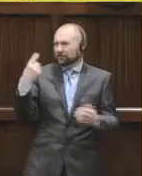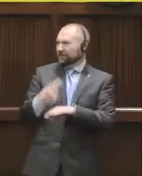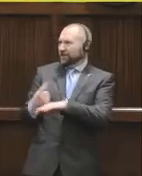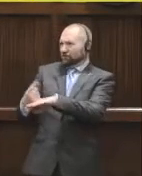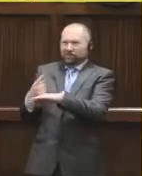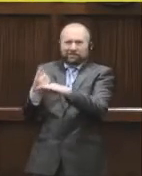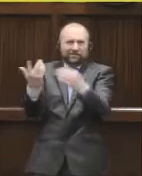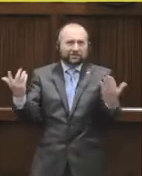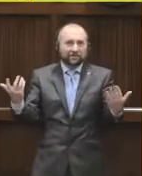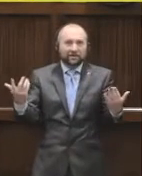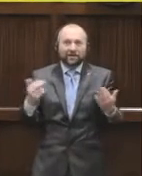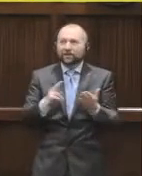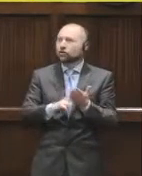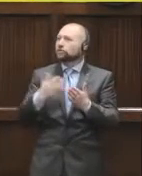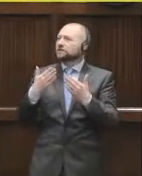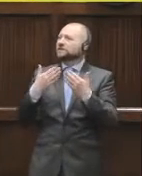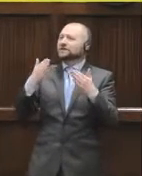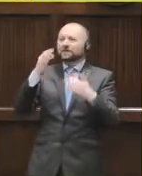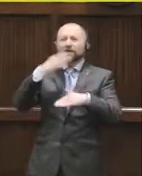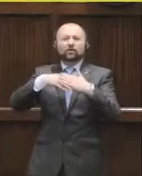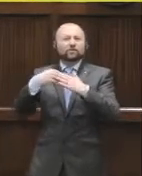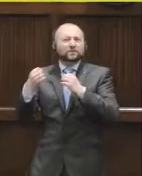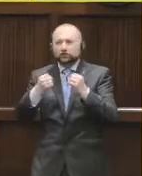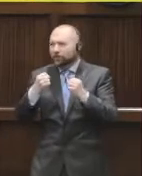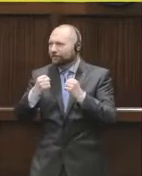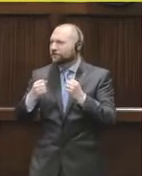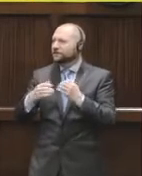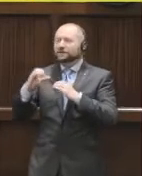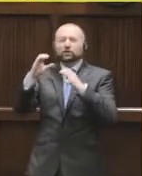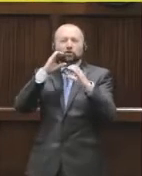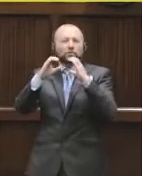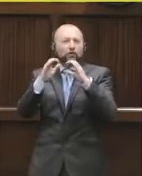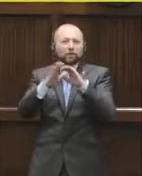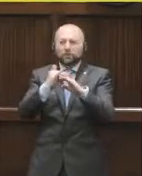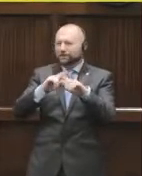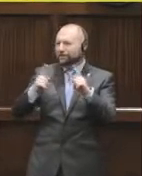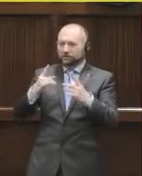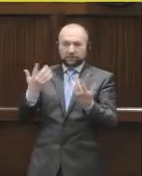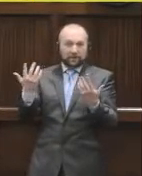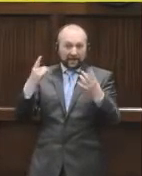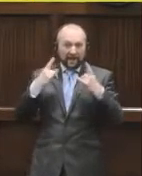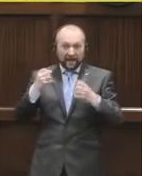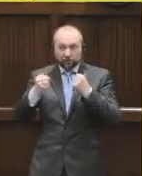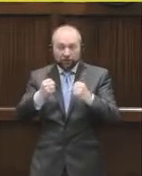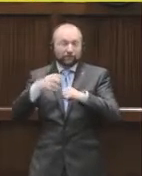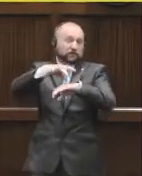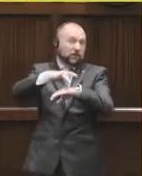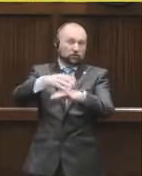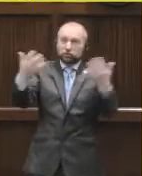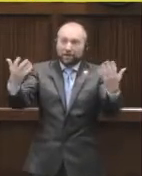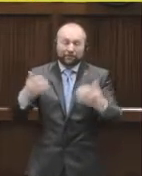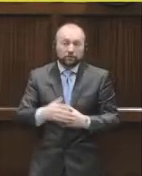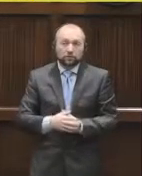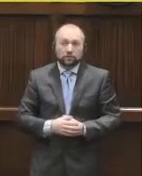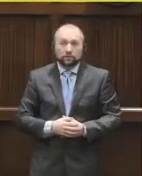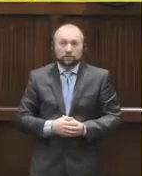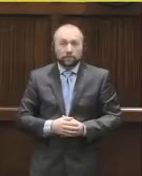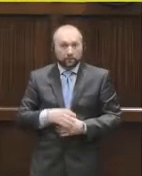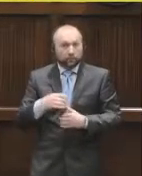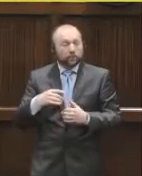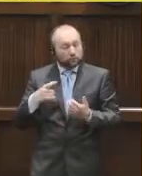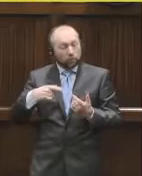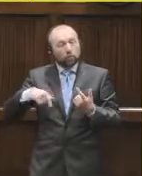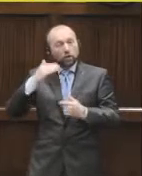accessing state services and communicating with our health providers. We all recall the infamous